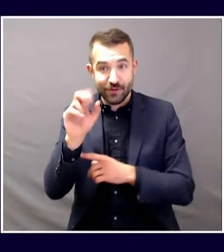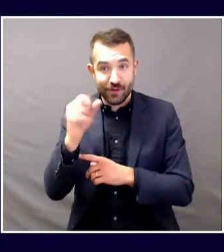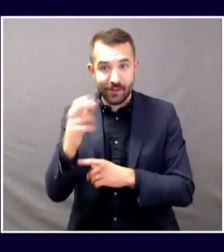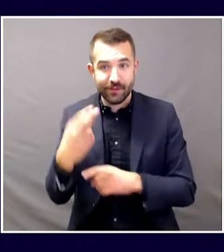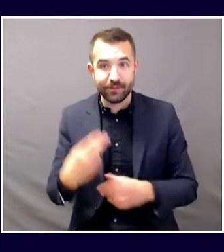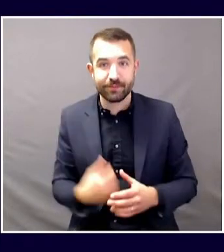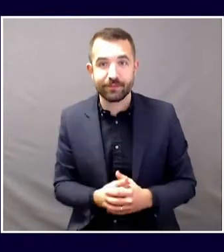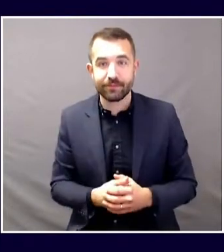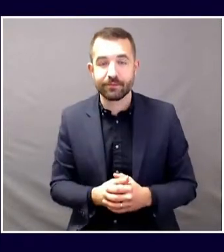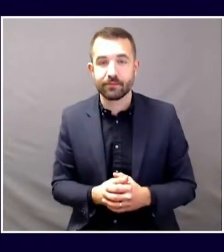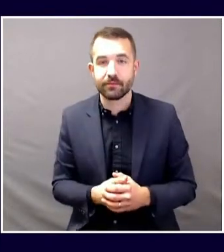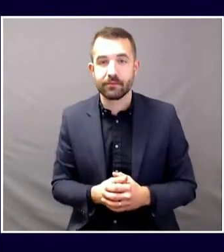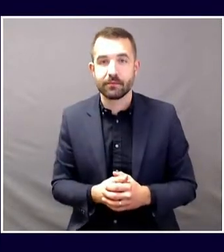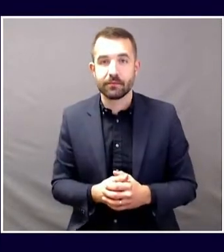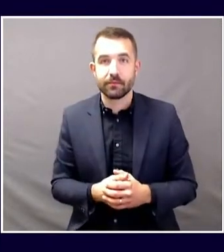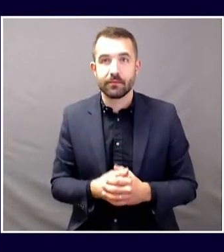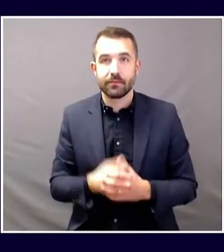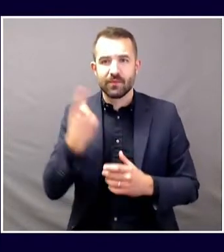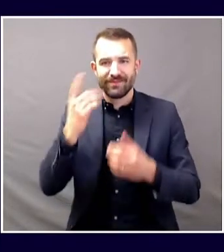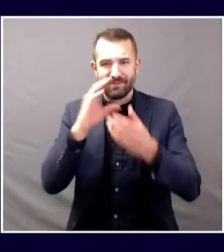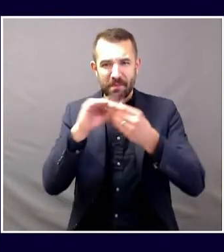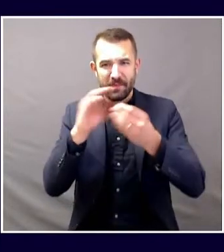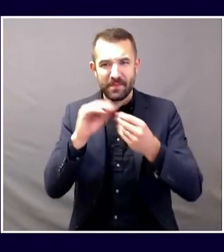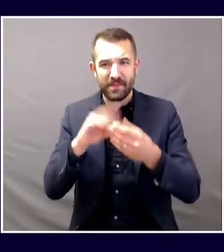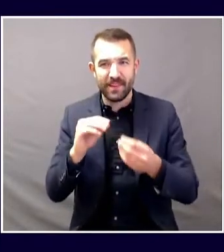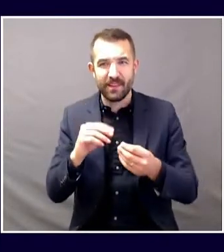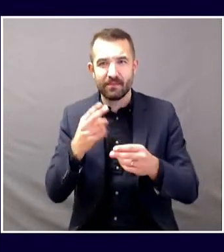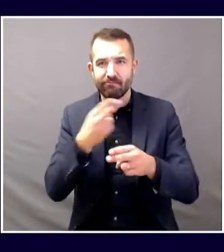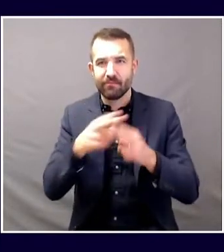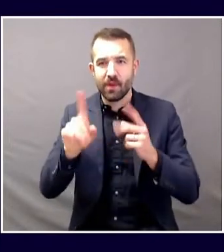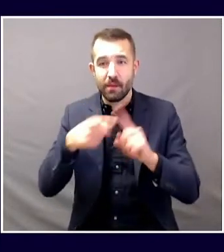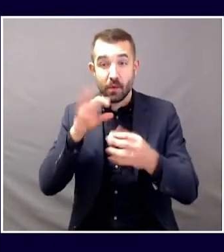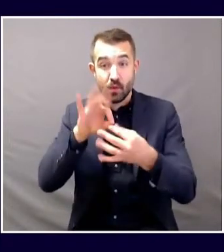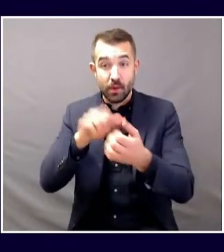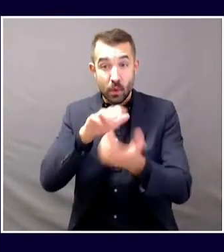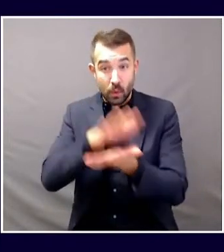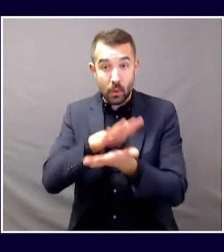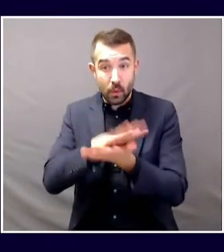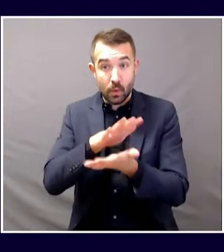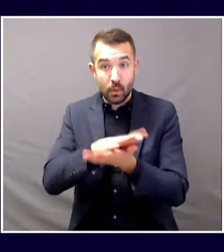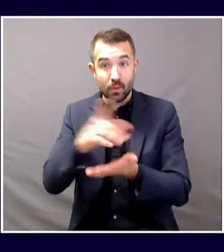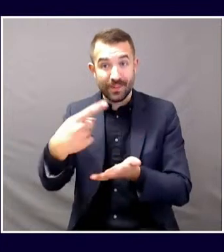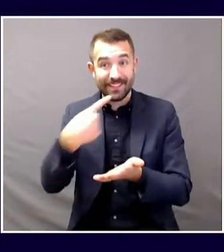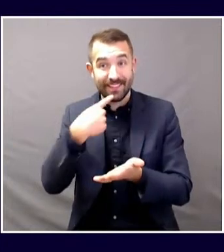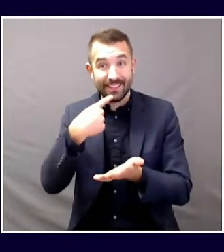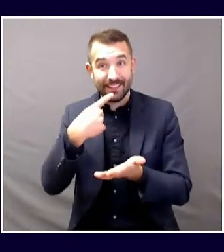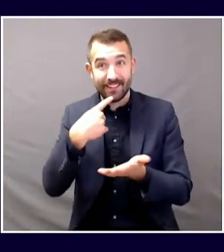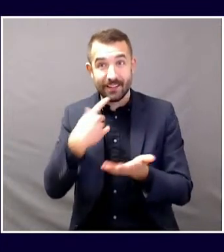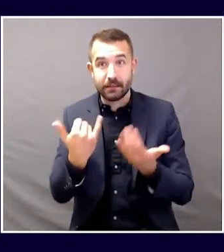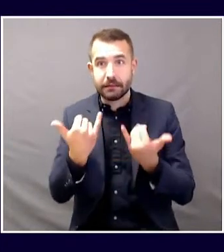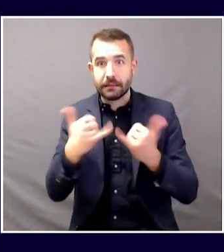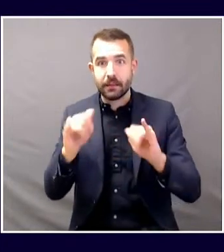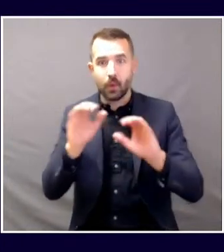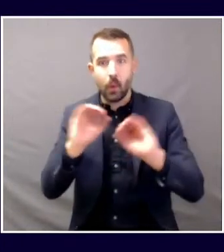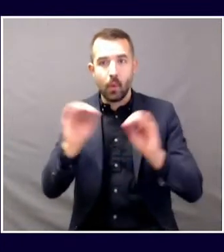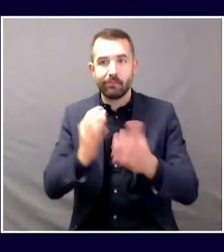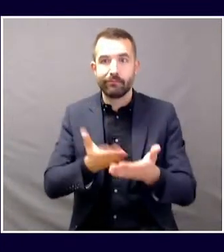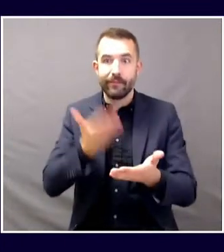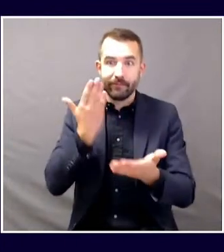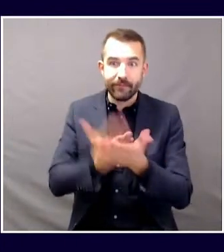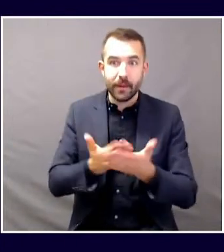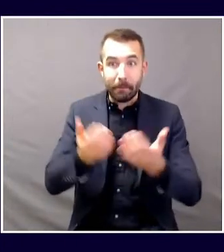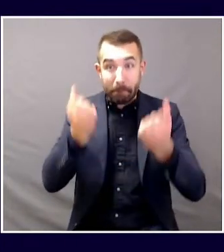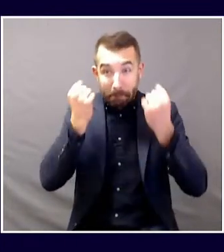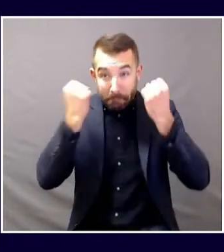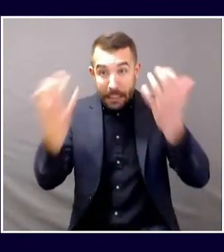You talked a little bit about schools and saying that there's still no evidence or much evidence that transmission is happening in